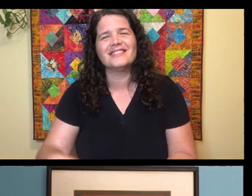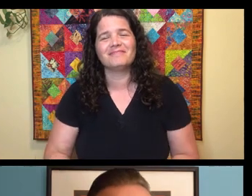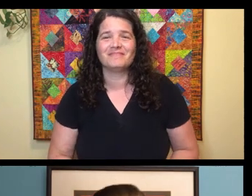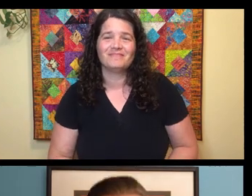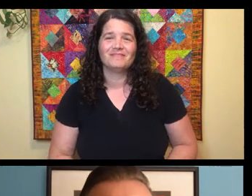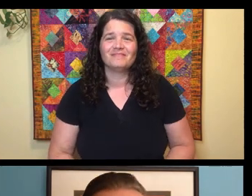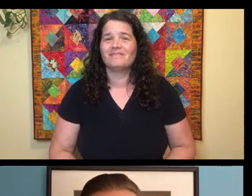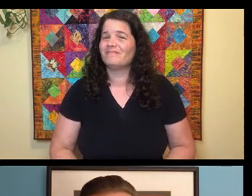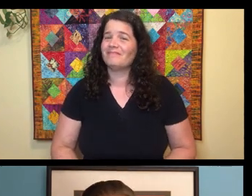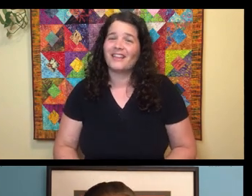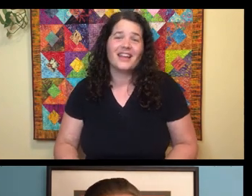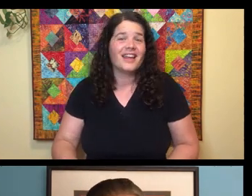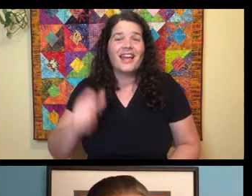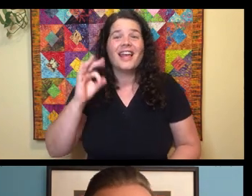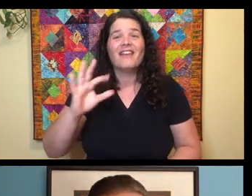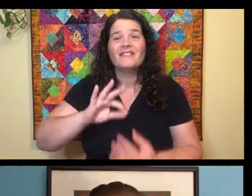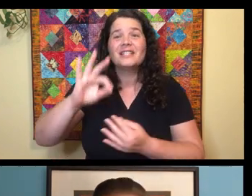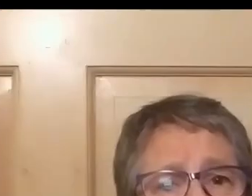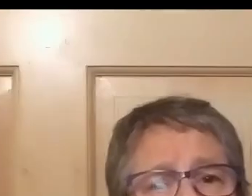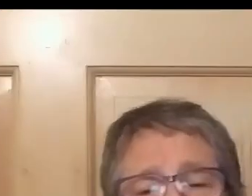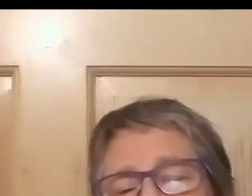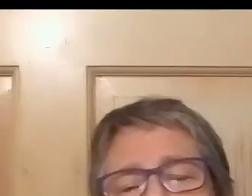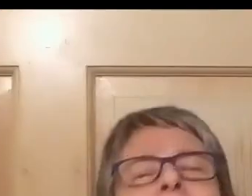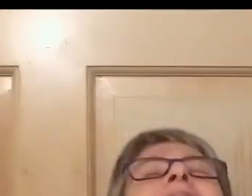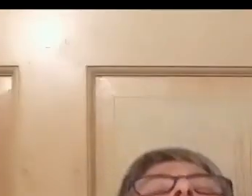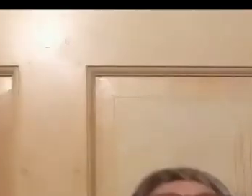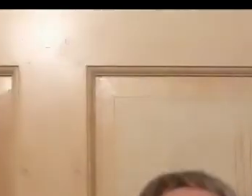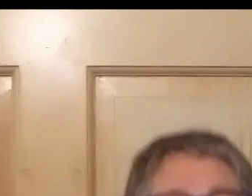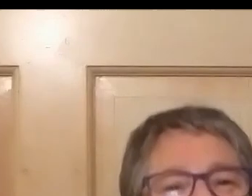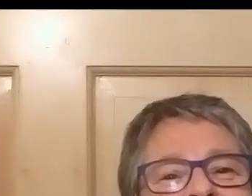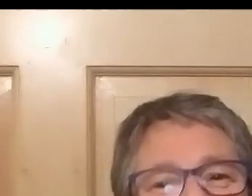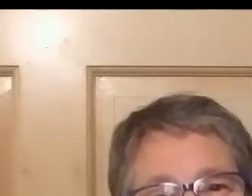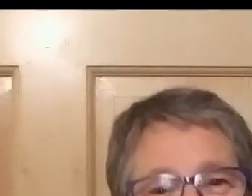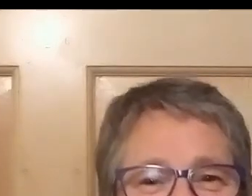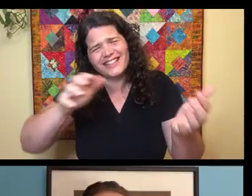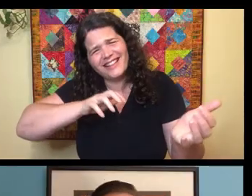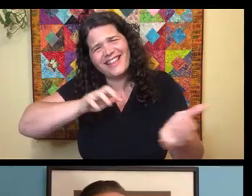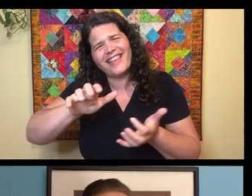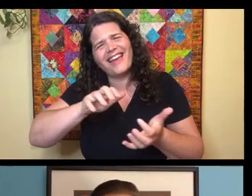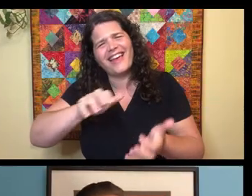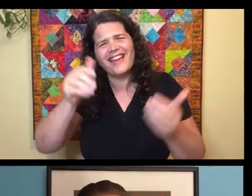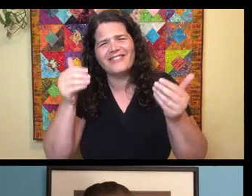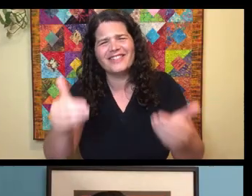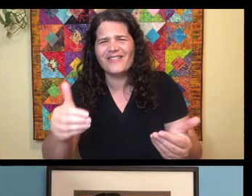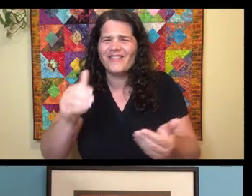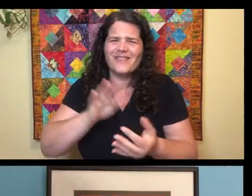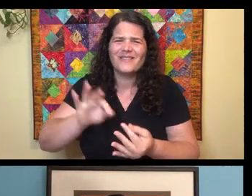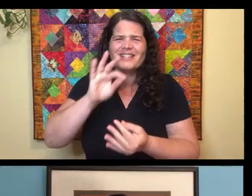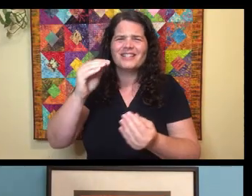dance, Spirit says dance, Spirit says dance, Spirit says dance. Spirit says dance. You've gotta laugh when the Spirit says laugh. You've gotta laugh when the Spirit